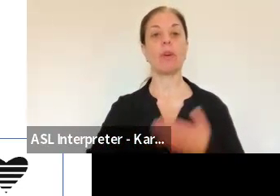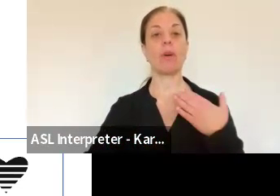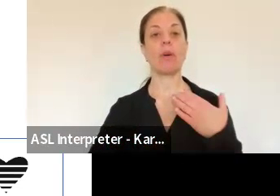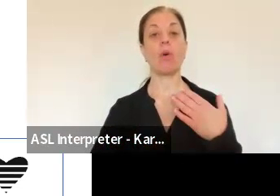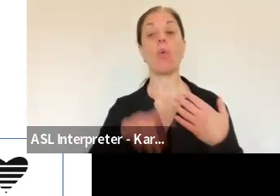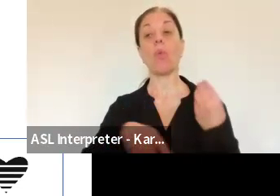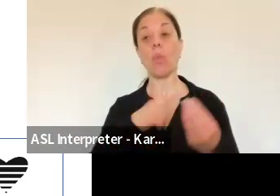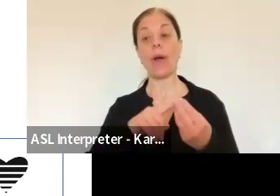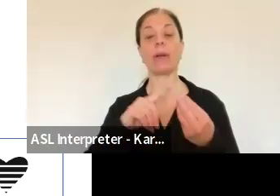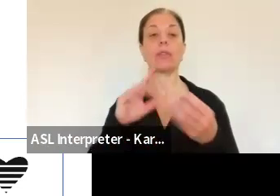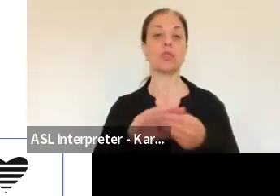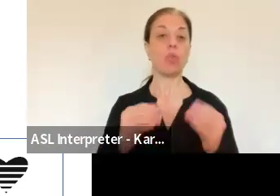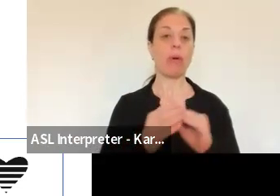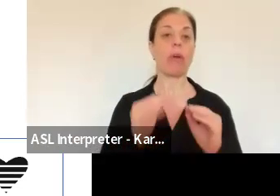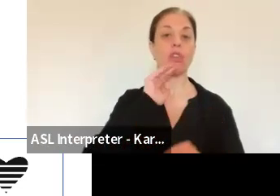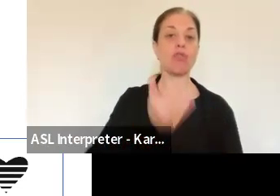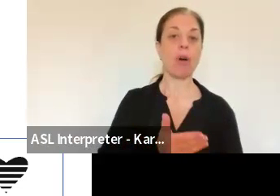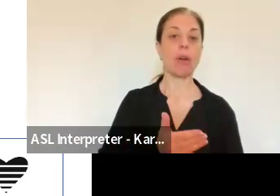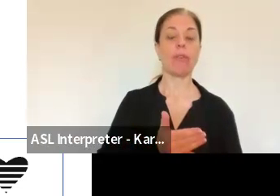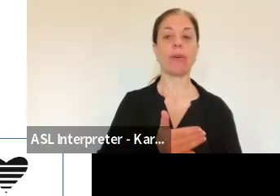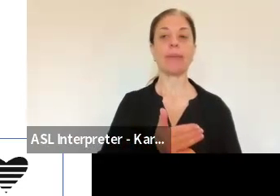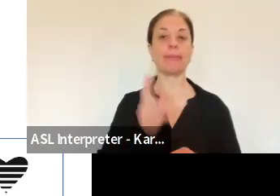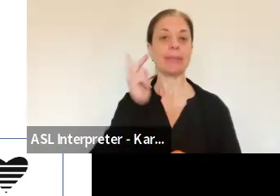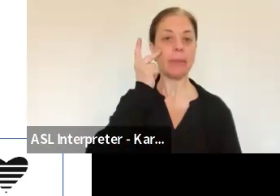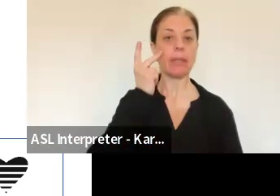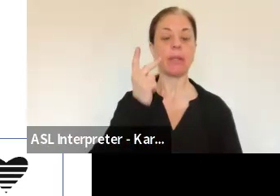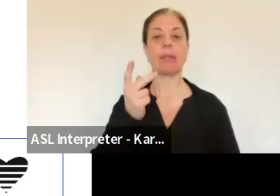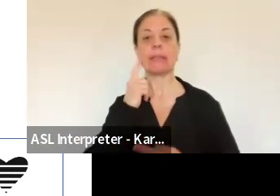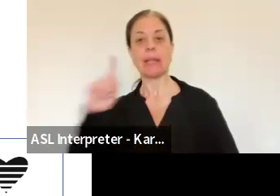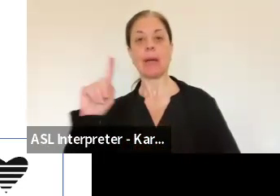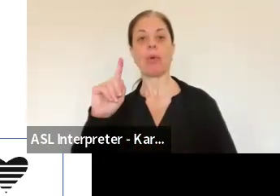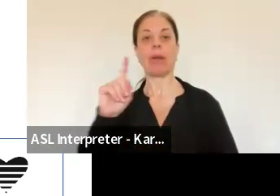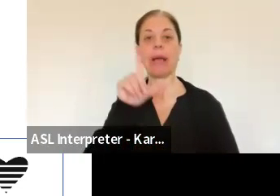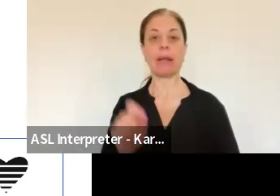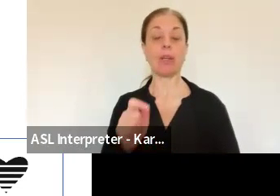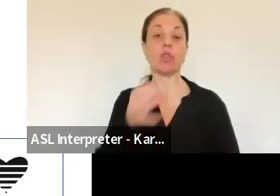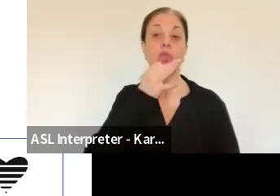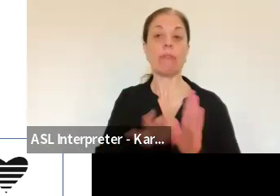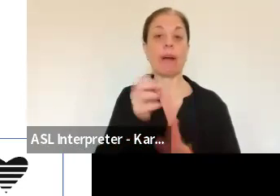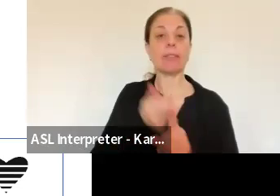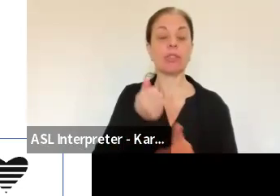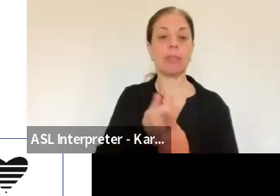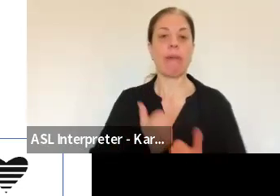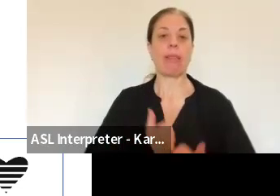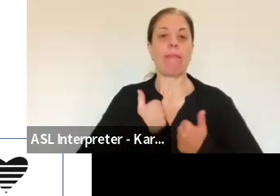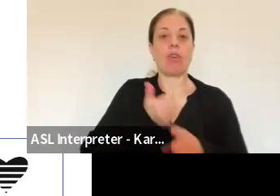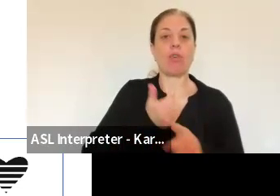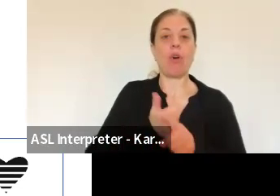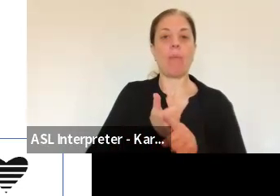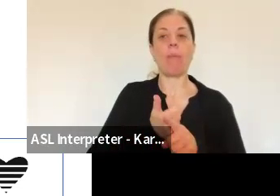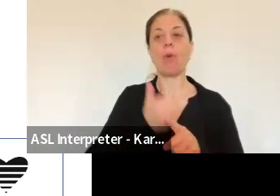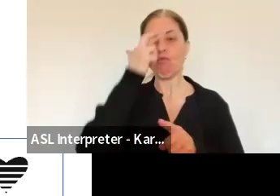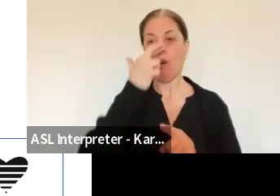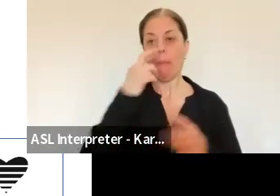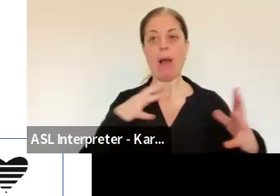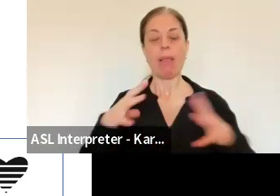When Story, the daughter of a diplomat, fake dates a Scottish celebrity in Italy, she soon finds herself living her own Roman holiday